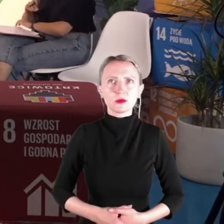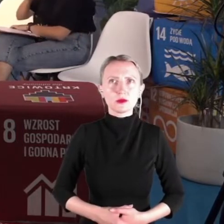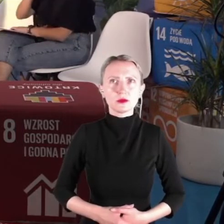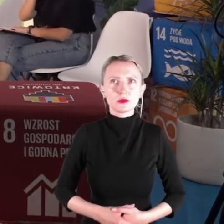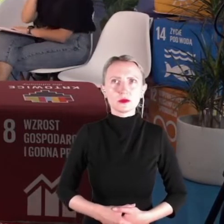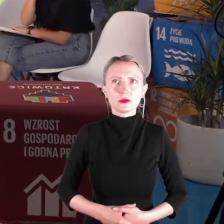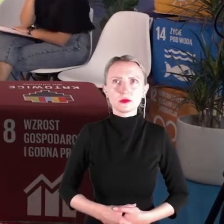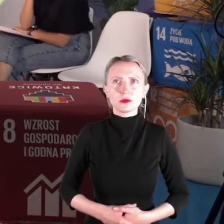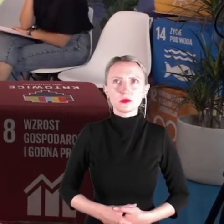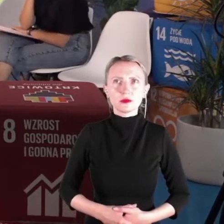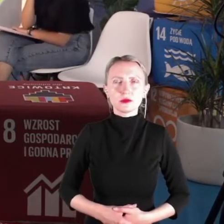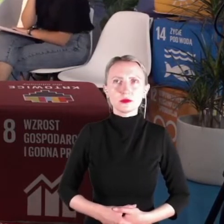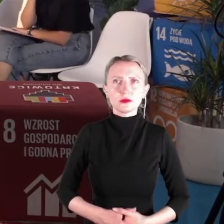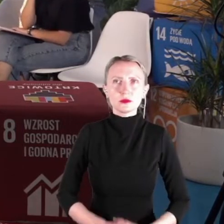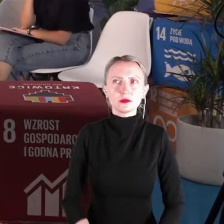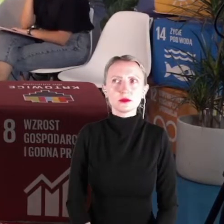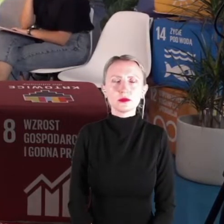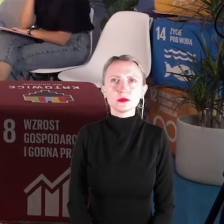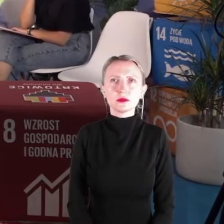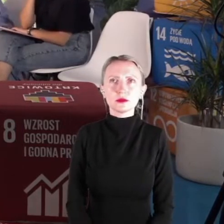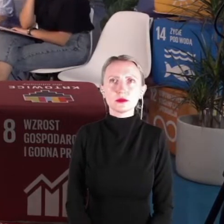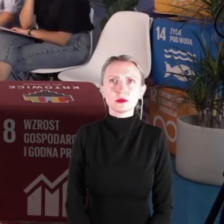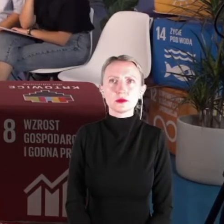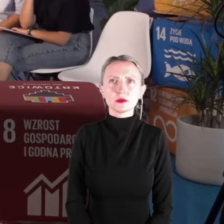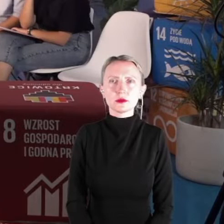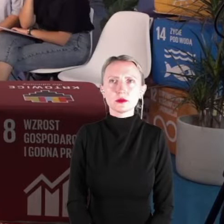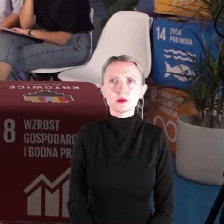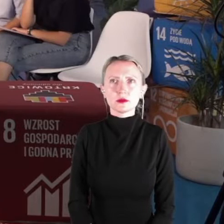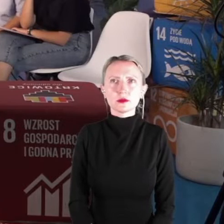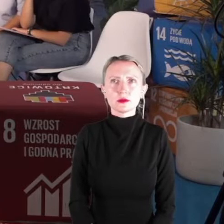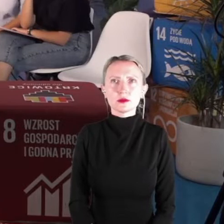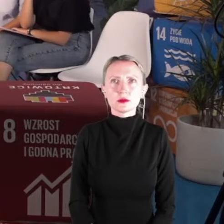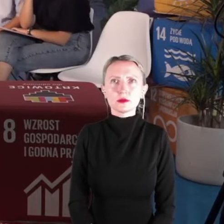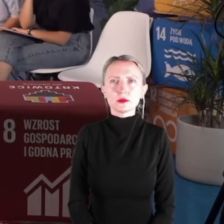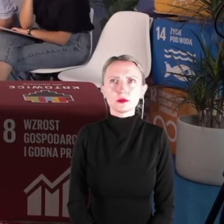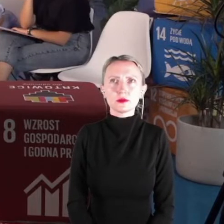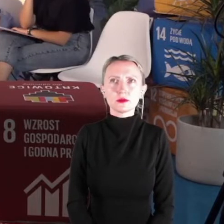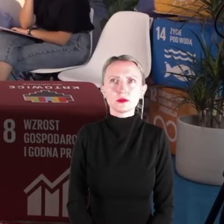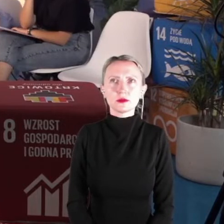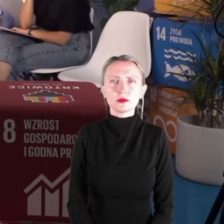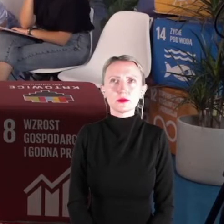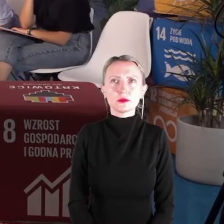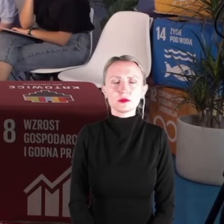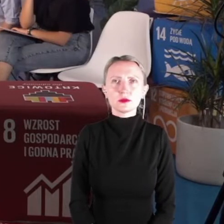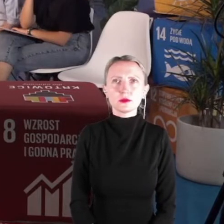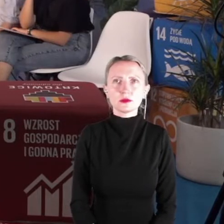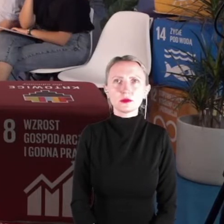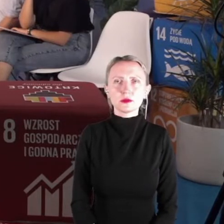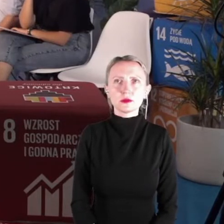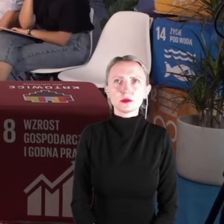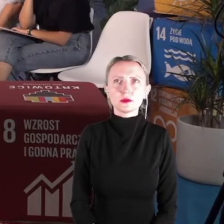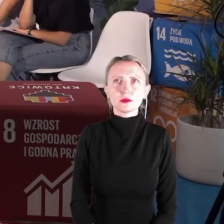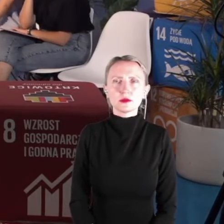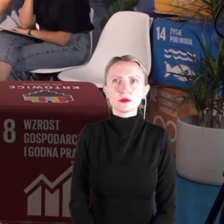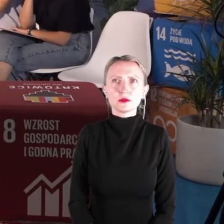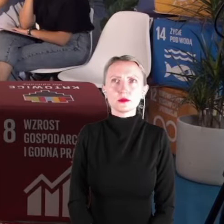Un espacio para las personas de la tercera edad. Que sea una cocina taller espectacular. Otra propuesta son las huertas